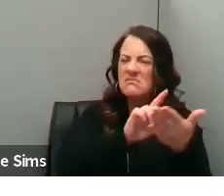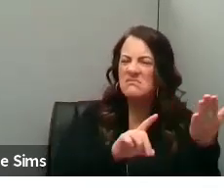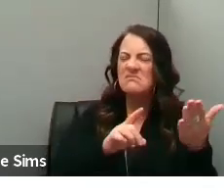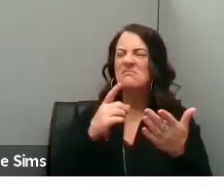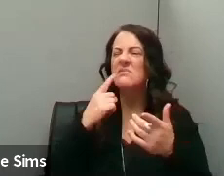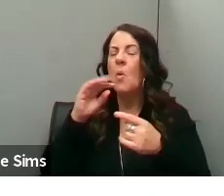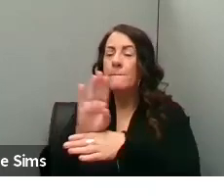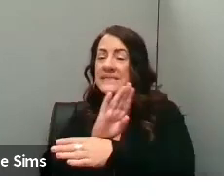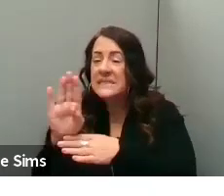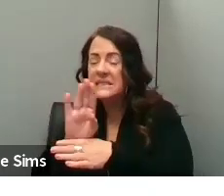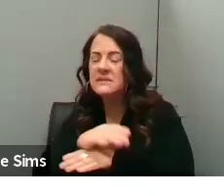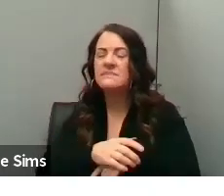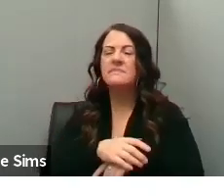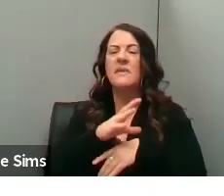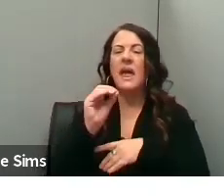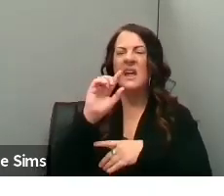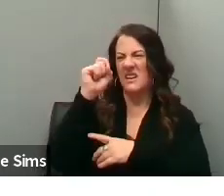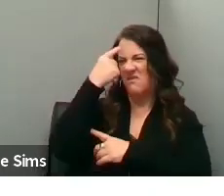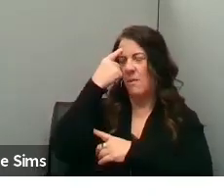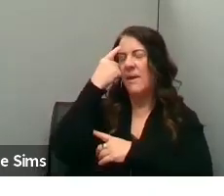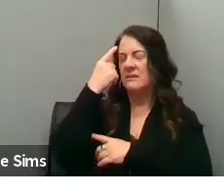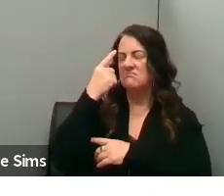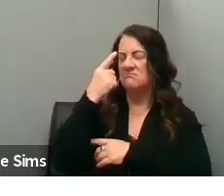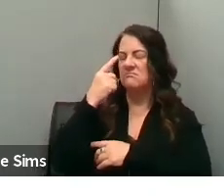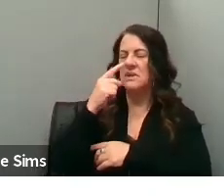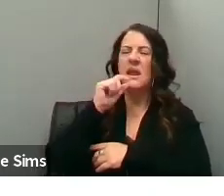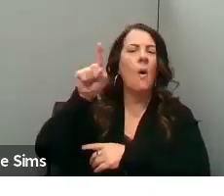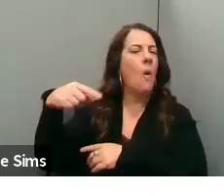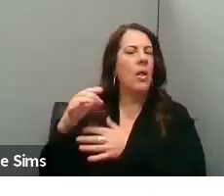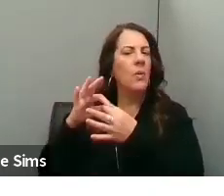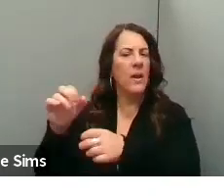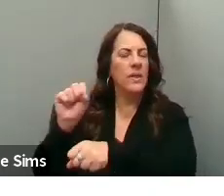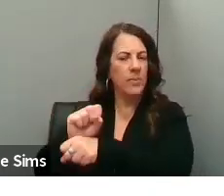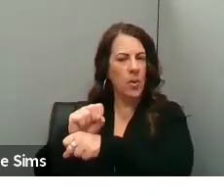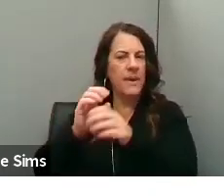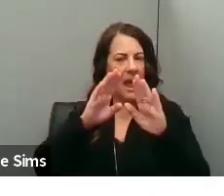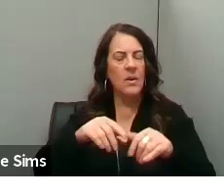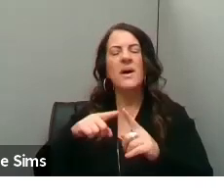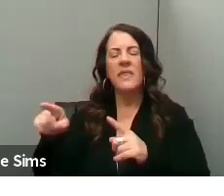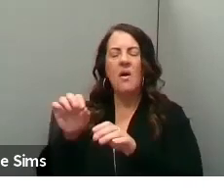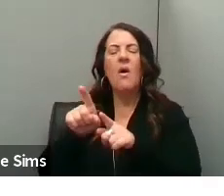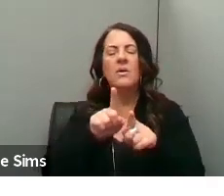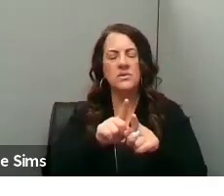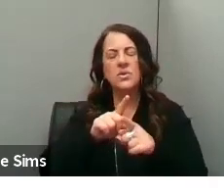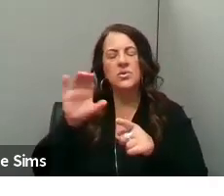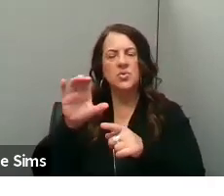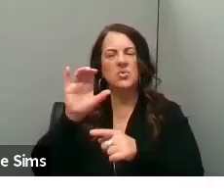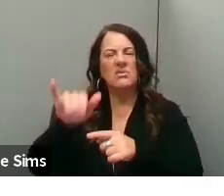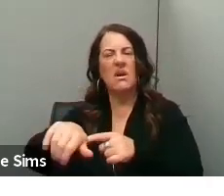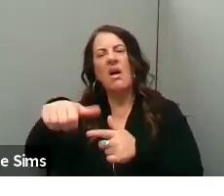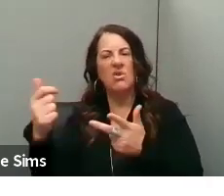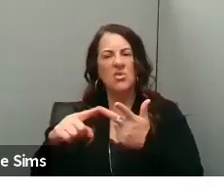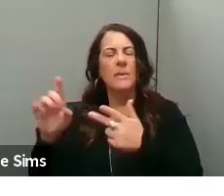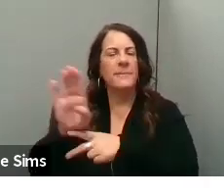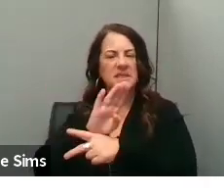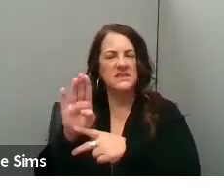by businesses, and discrimination by government entities. It's not only employment and housing, that's just the name of the